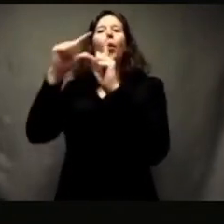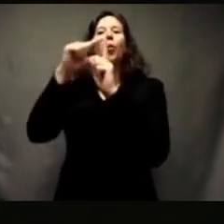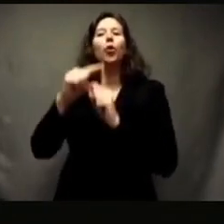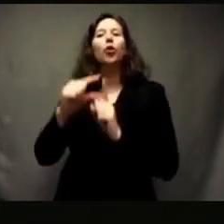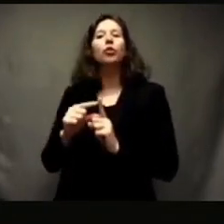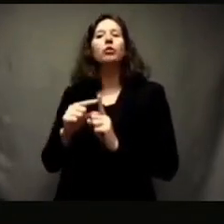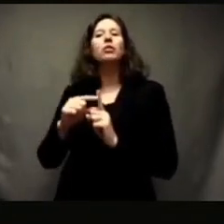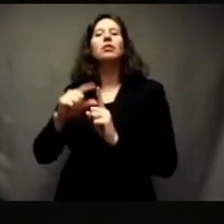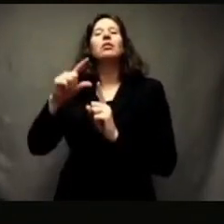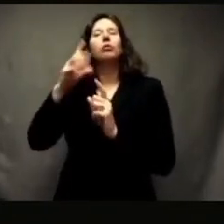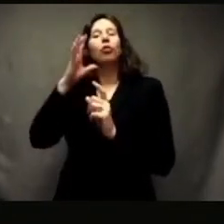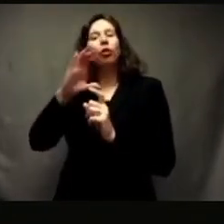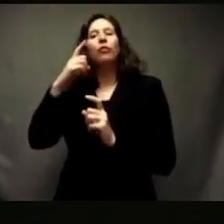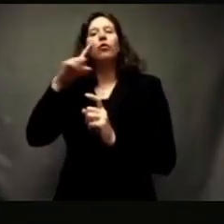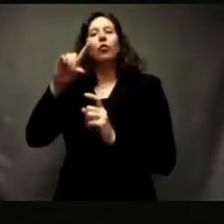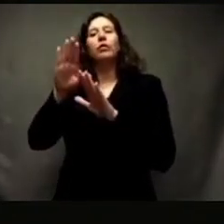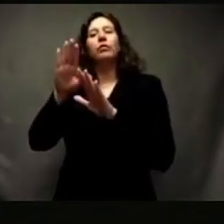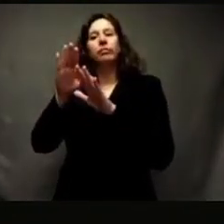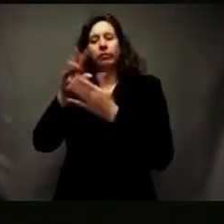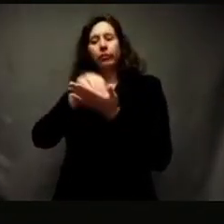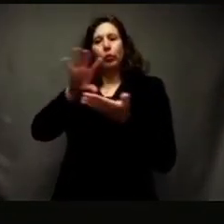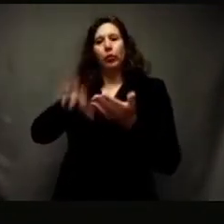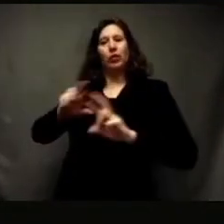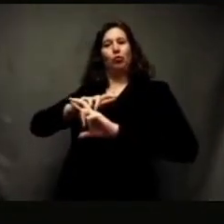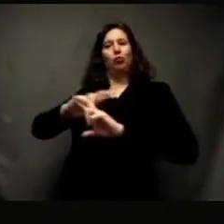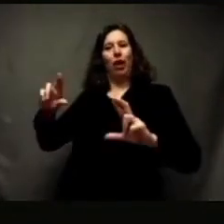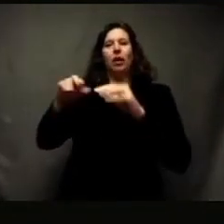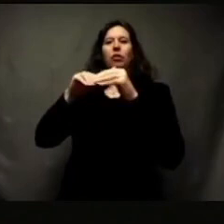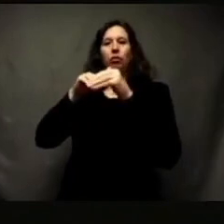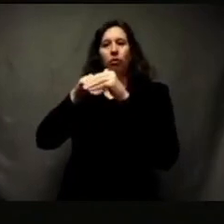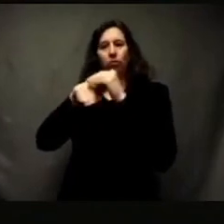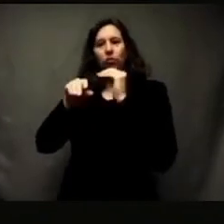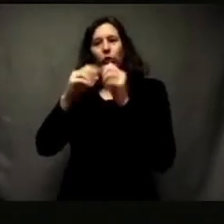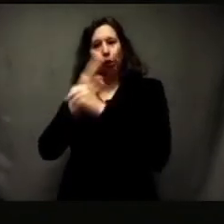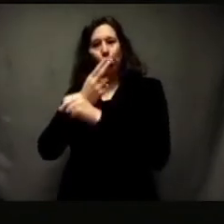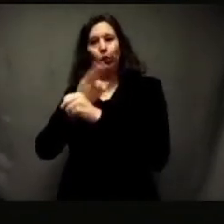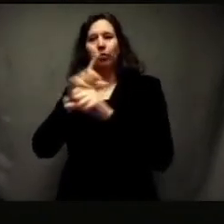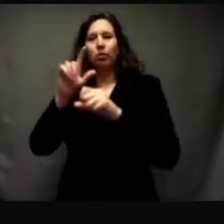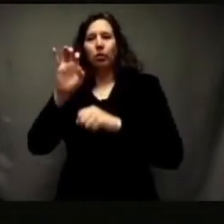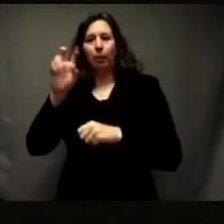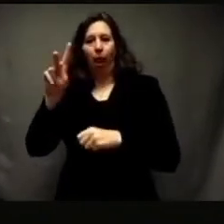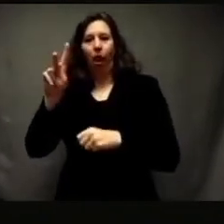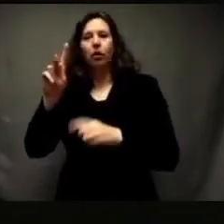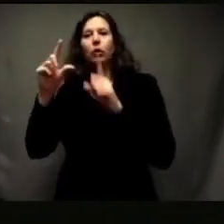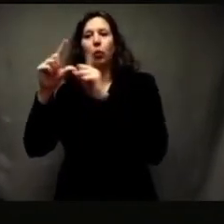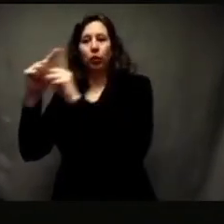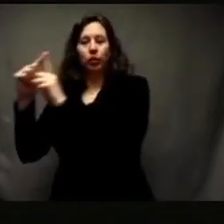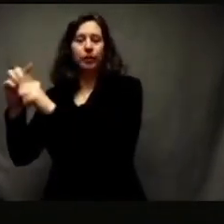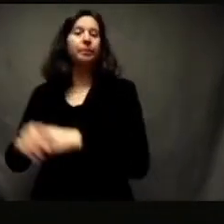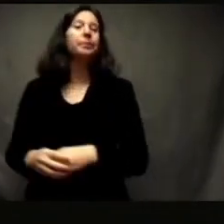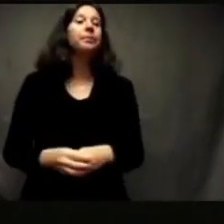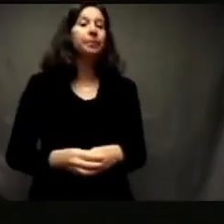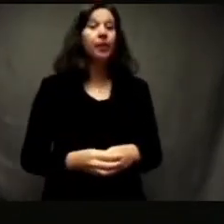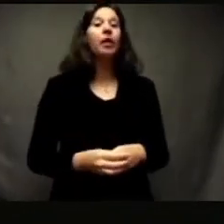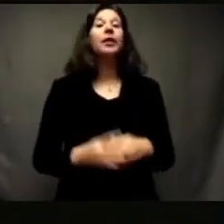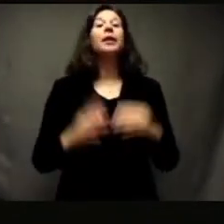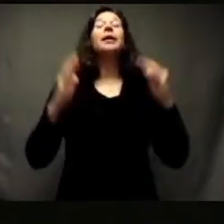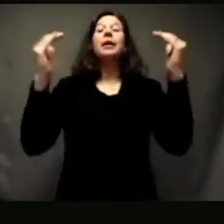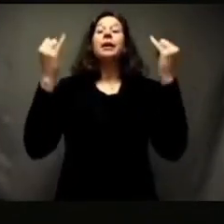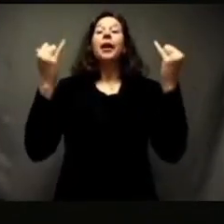And so here we have a few ideas of ways to transition with Scratch. So in one of